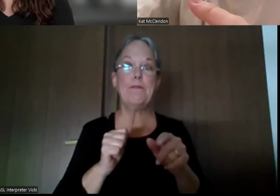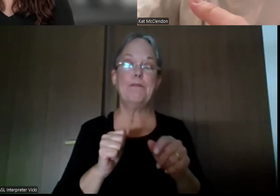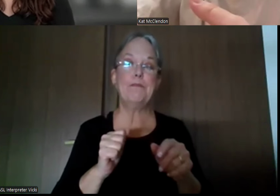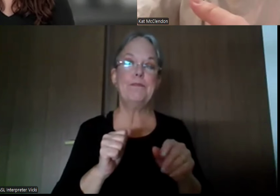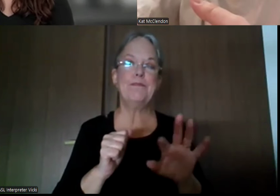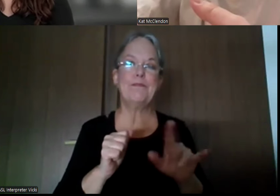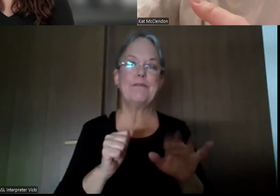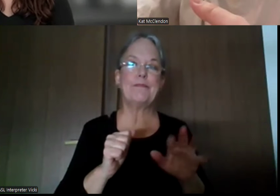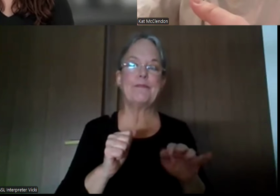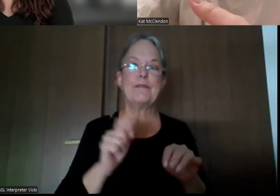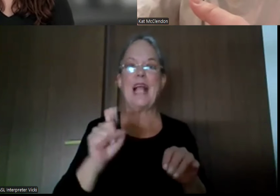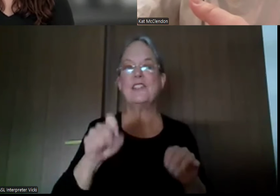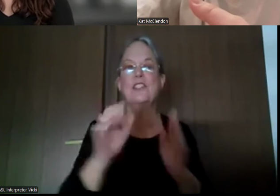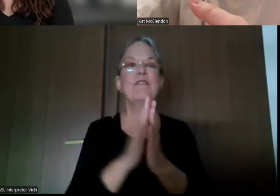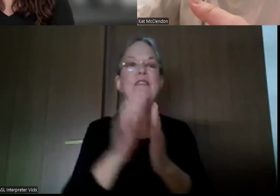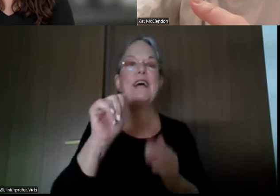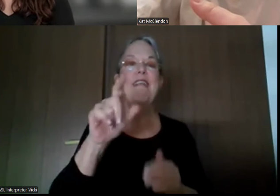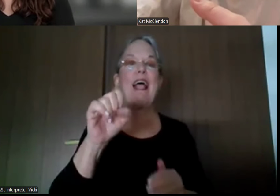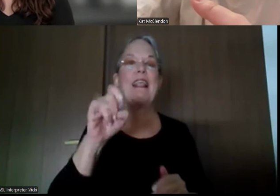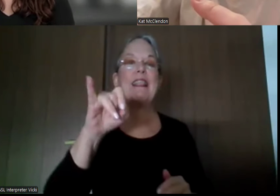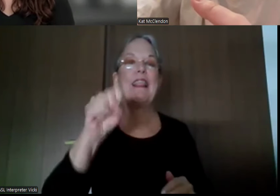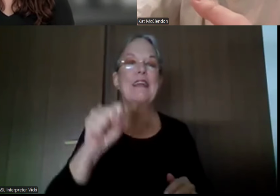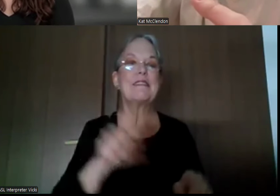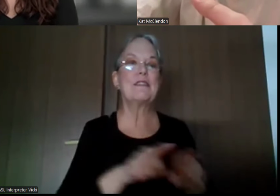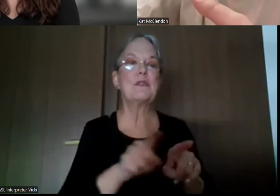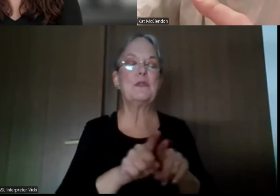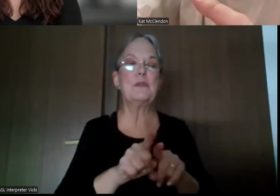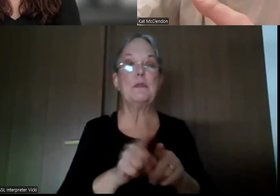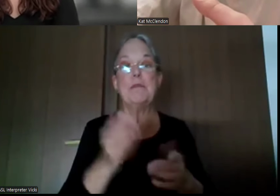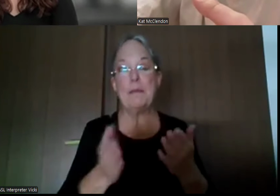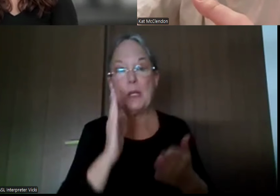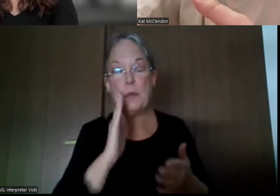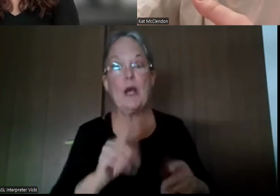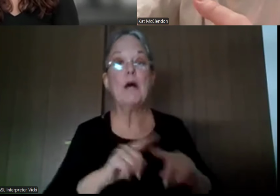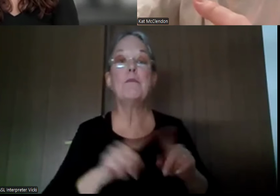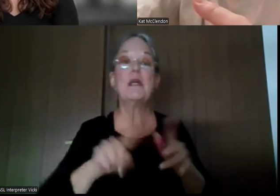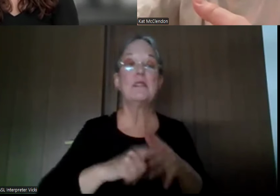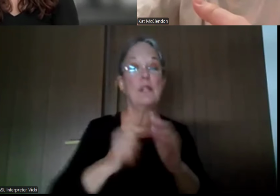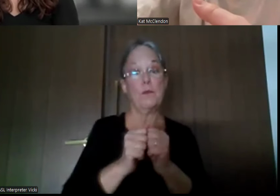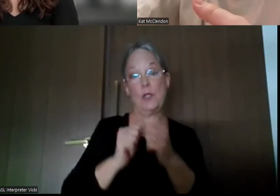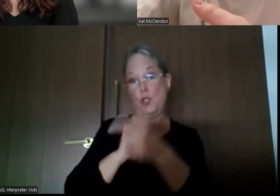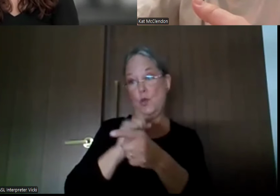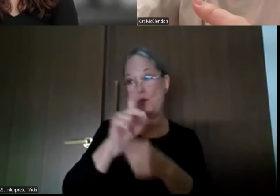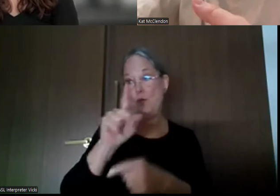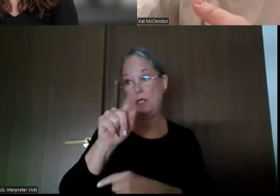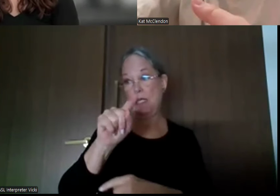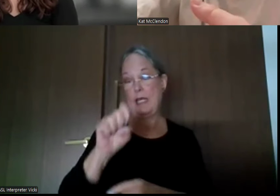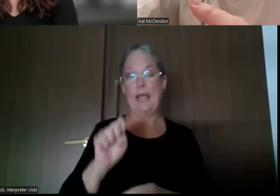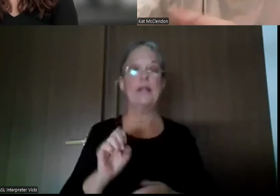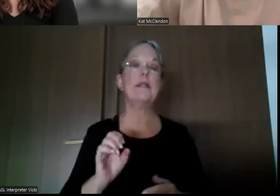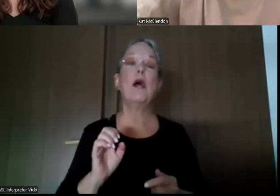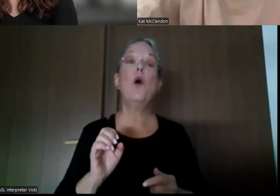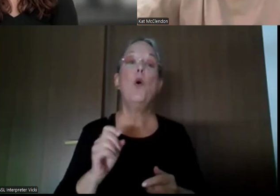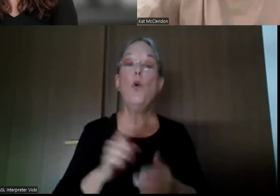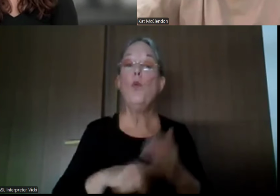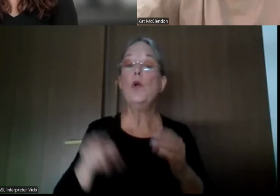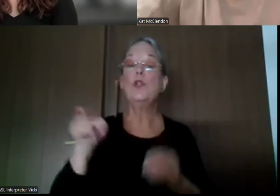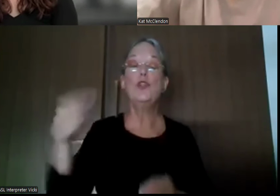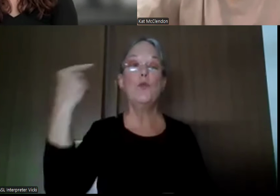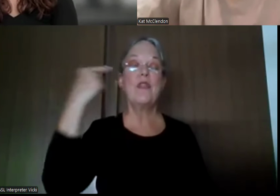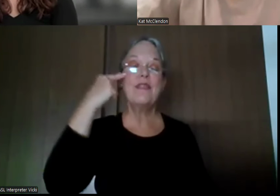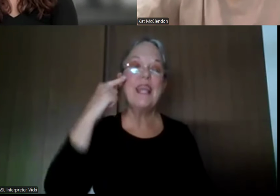I should have asked Alexis this question as well, and I may still do, but I'm gonna start with you, Kate. Um, what do you think are